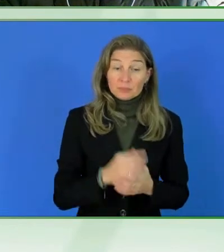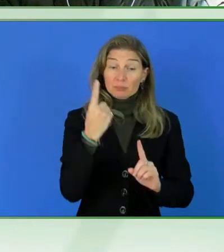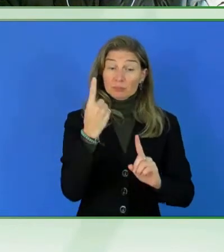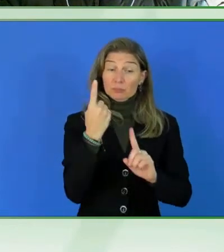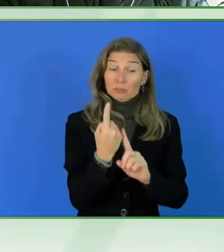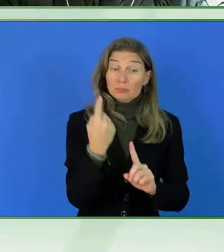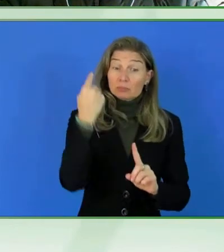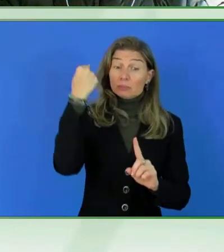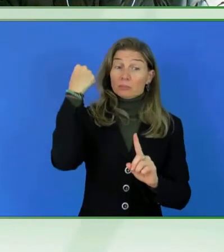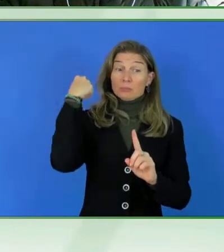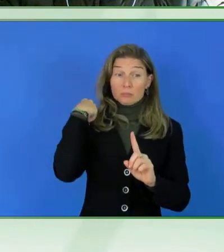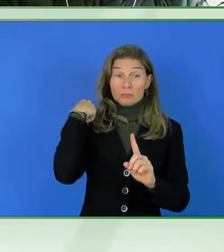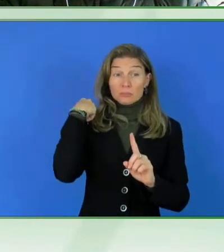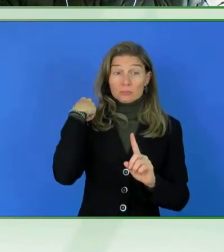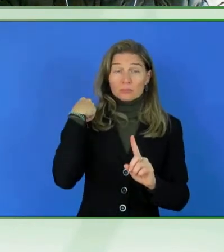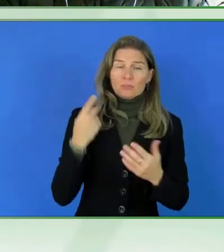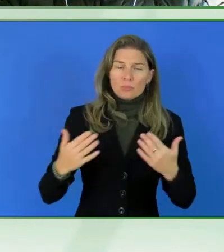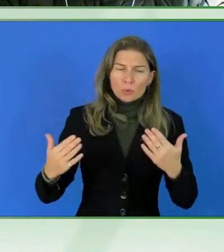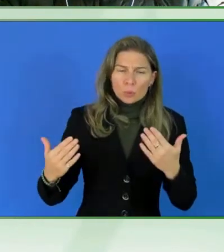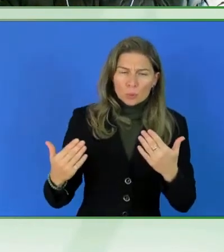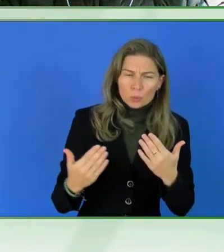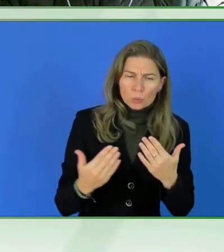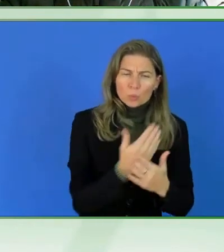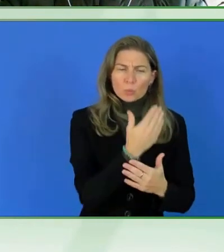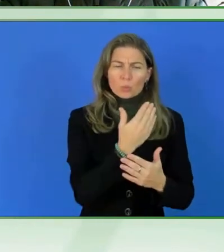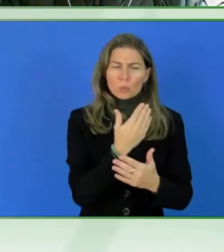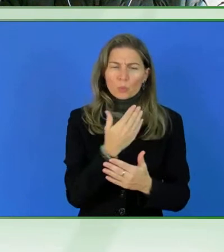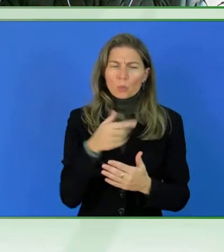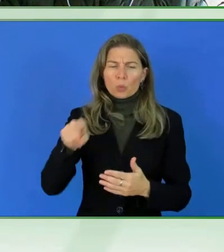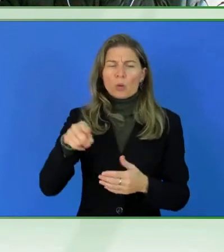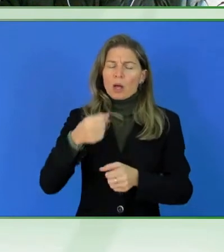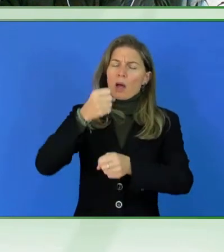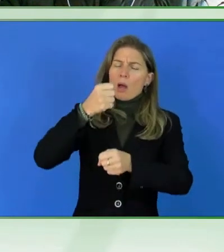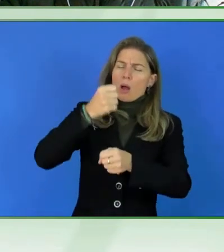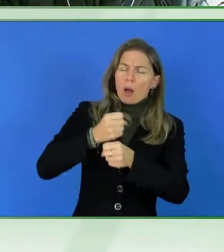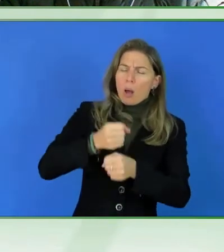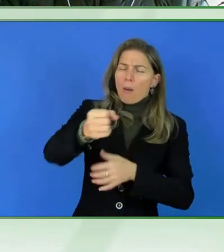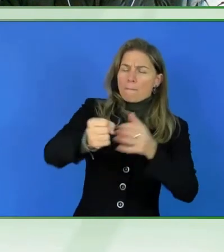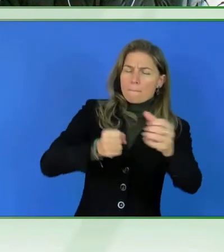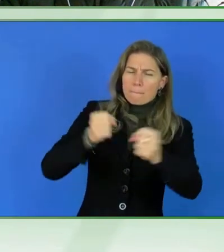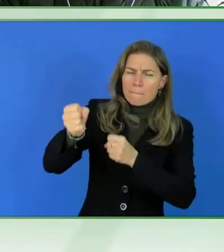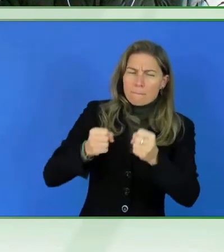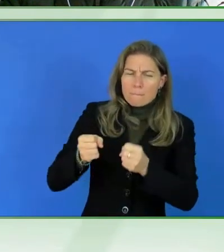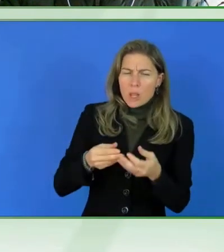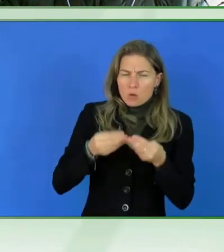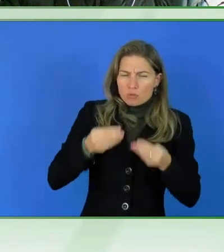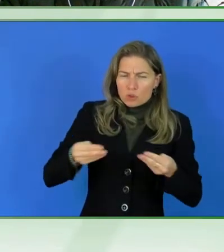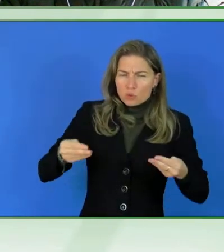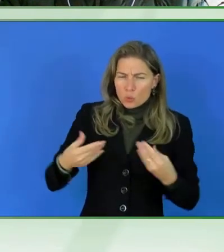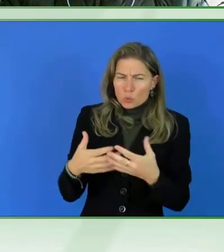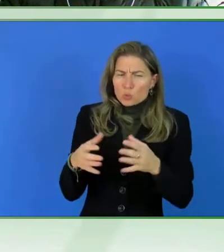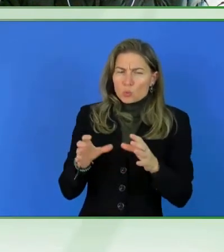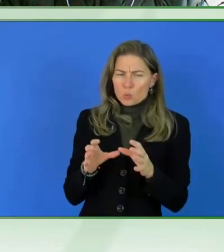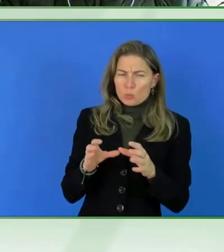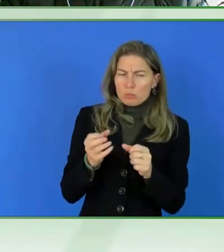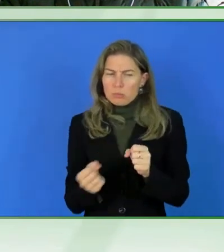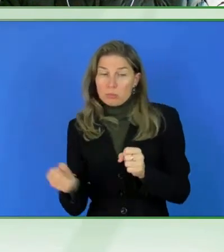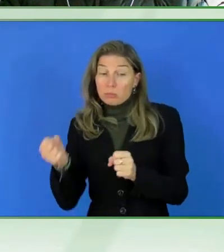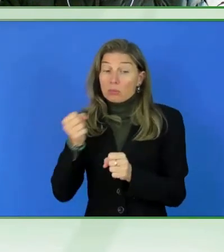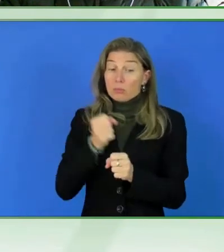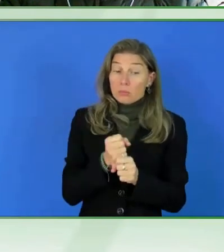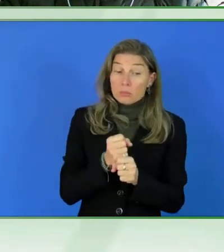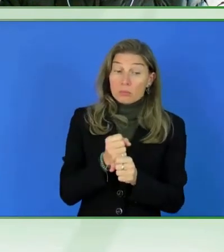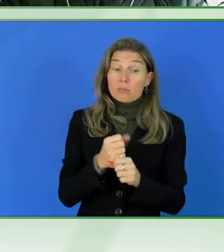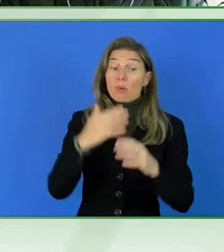PWERG. It means Employee Resources Group in Zhuhai. Purpose of this is to inspire a